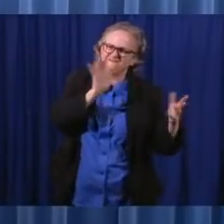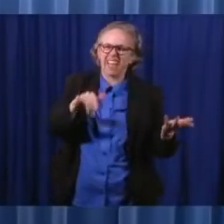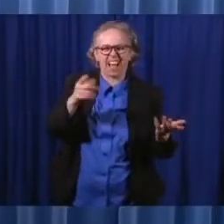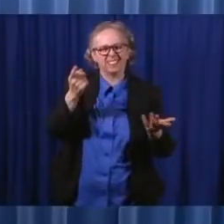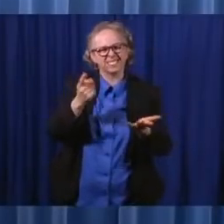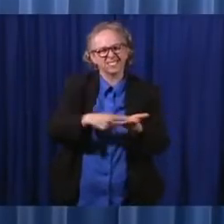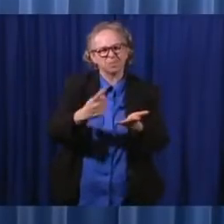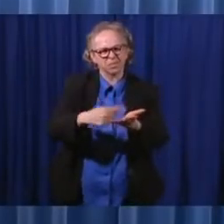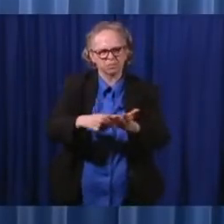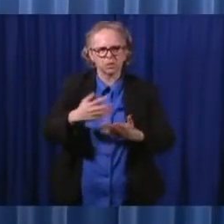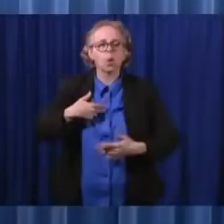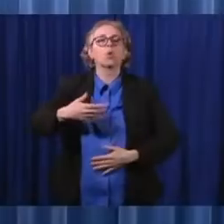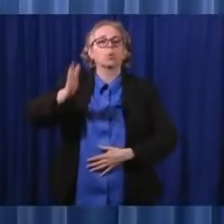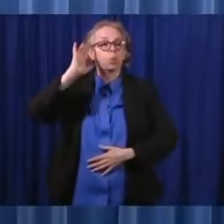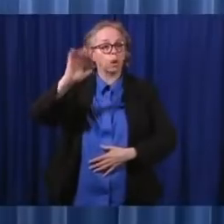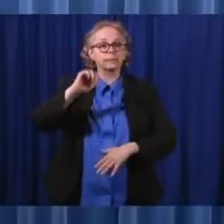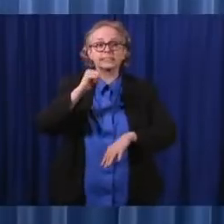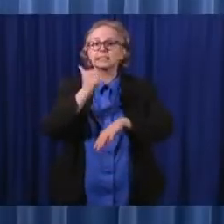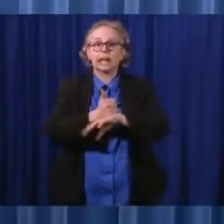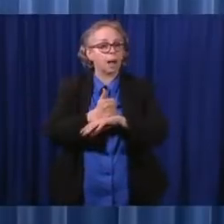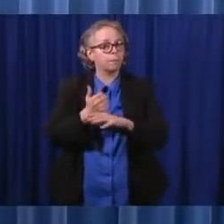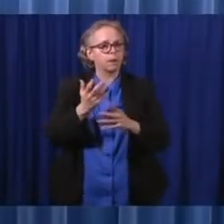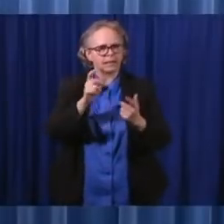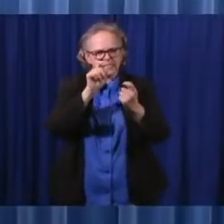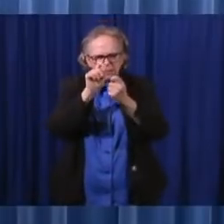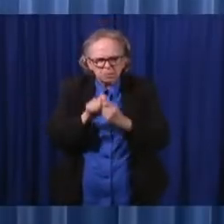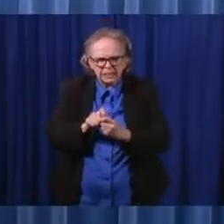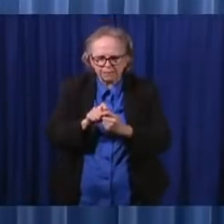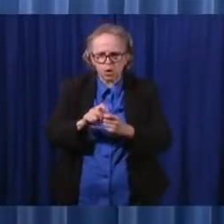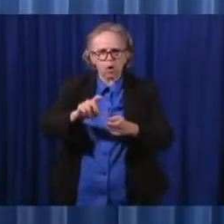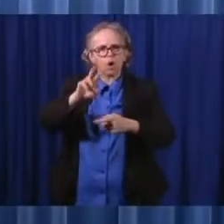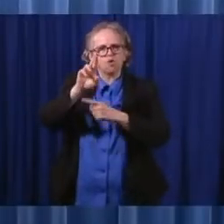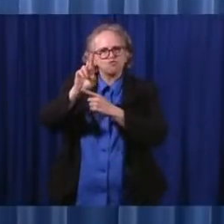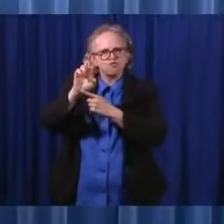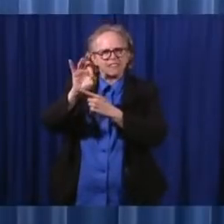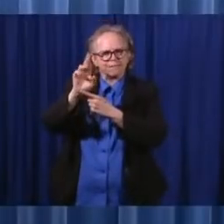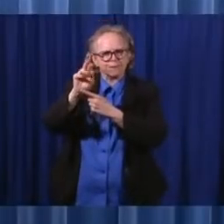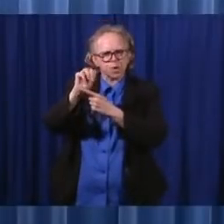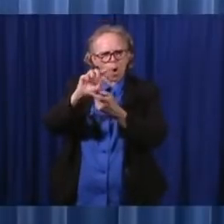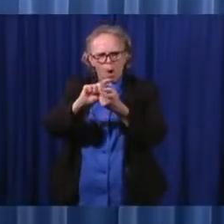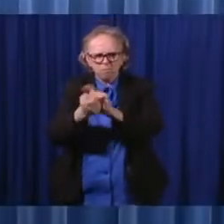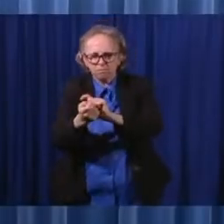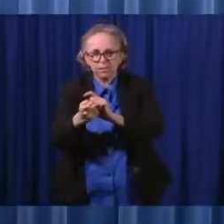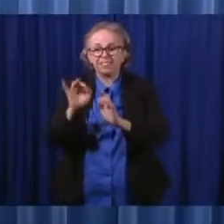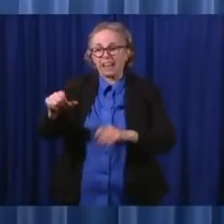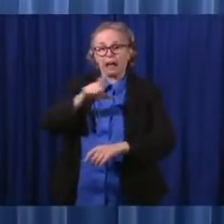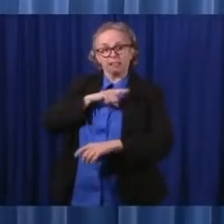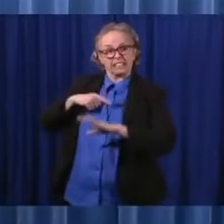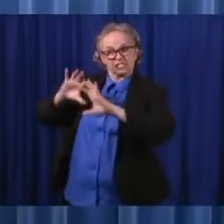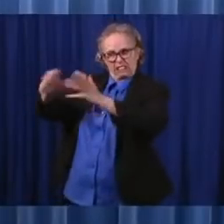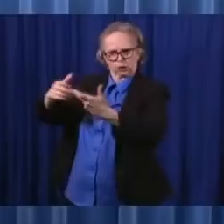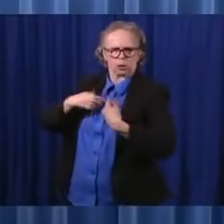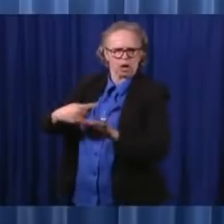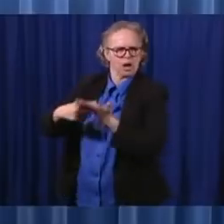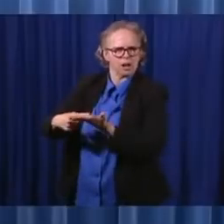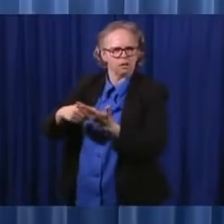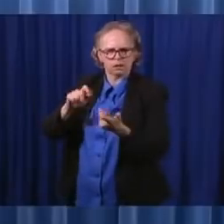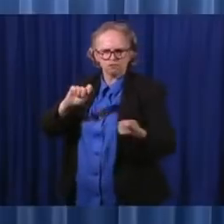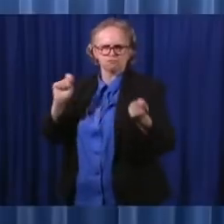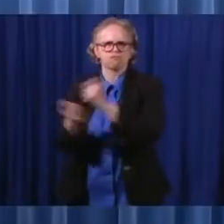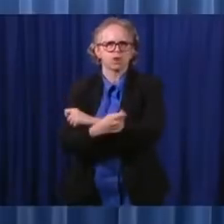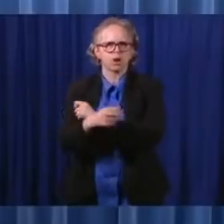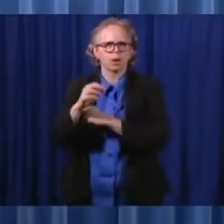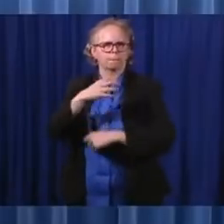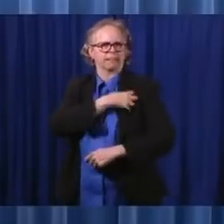specific reforms that I will be discussing with the General Assembly in regard to this. In an effort to ramp up